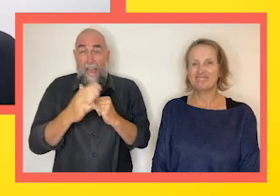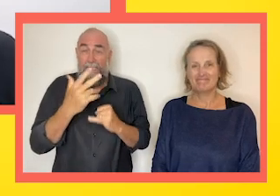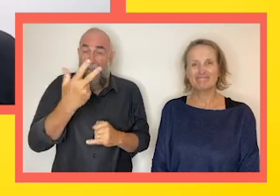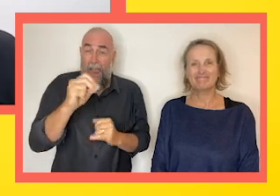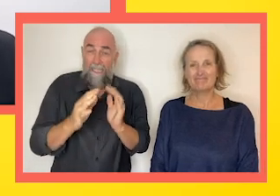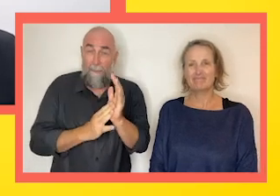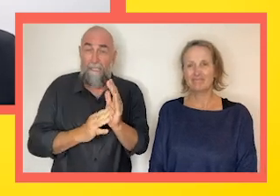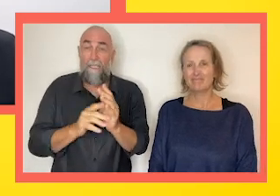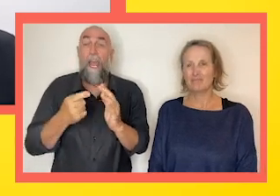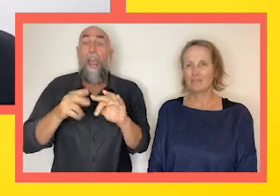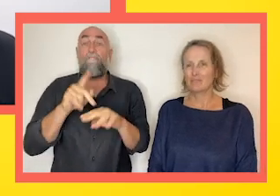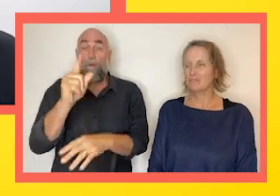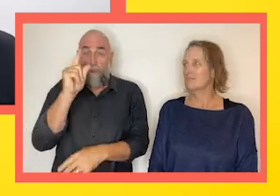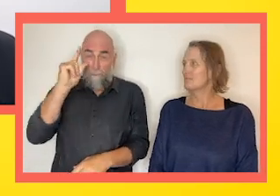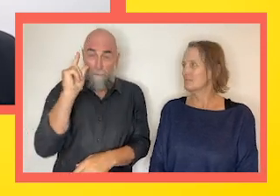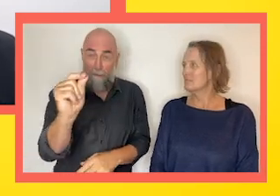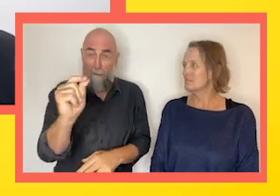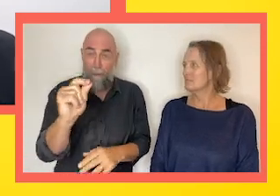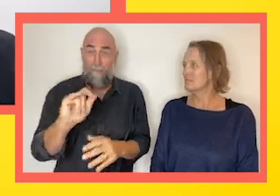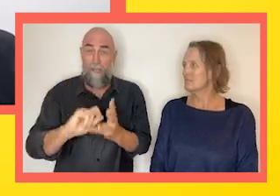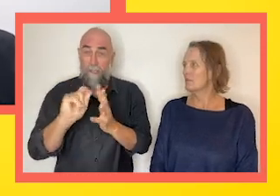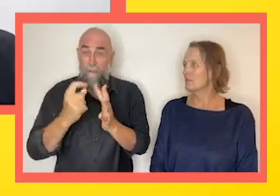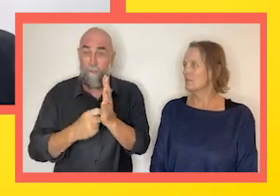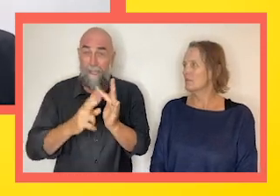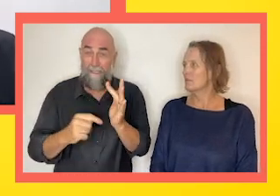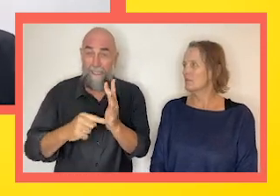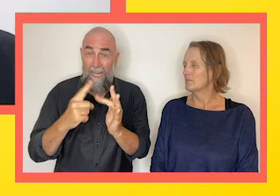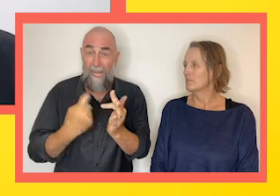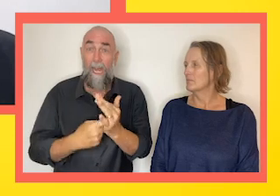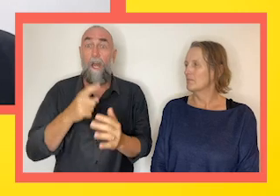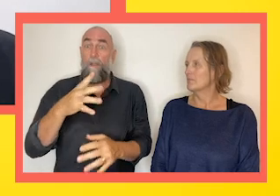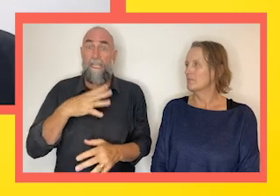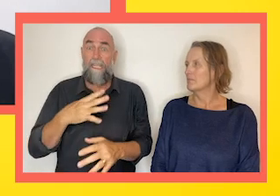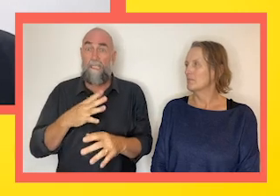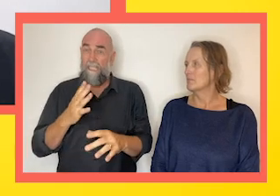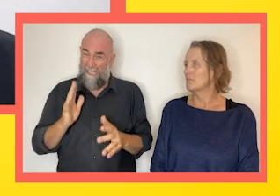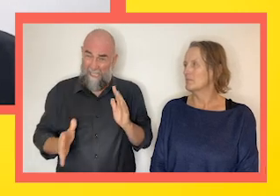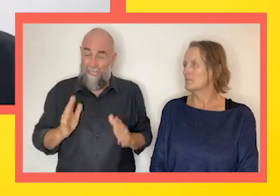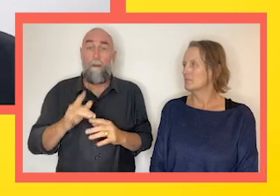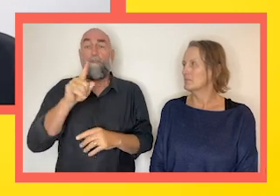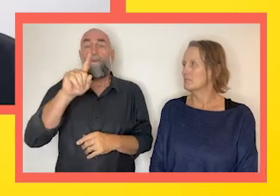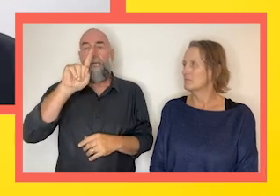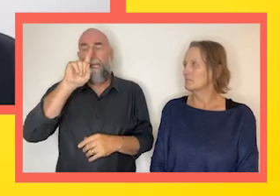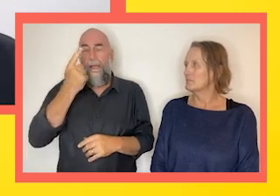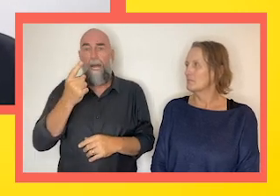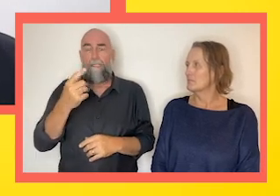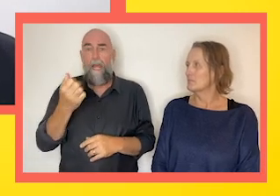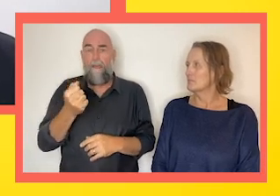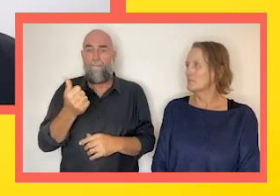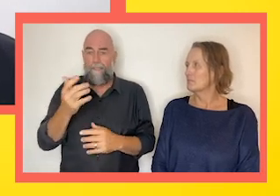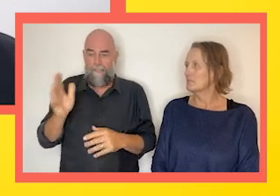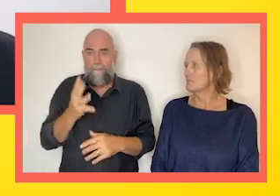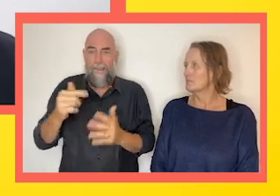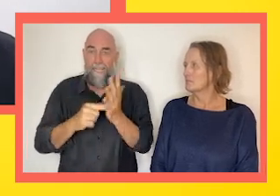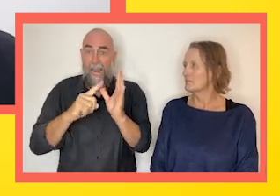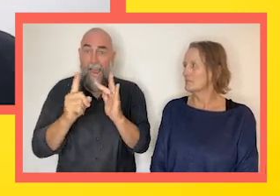metres. Mate, you're a sprinter. There's not too many chances to capitalise on the tailwind if you've got a headwind in your